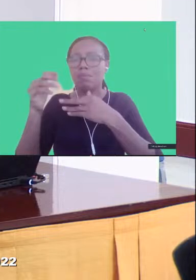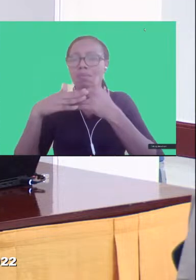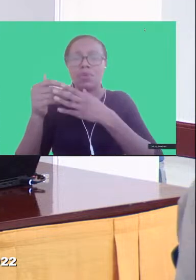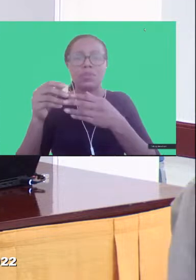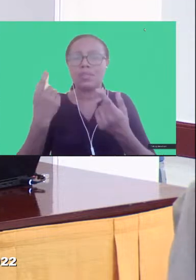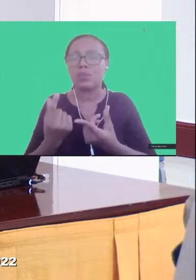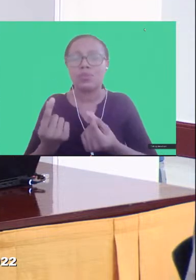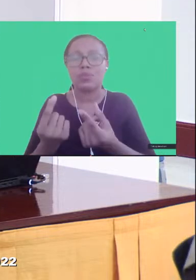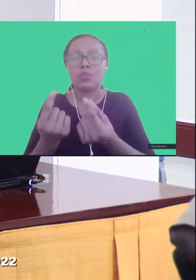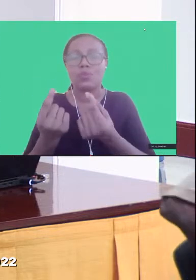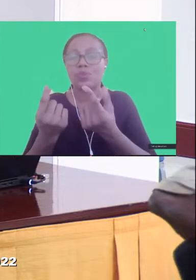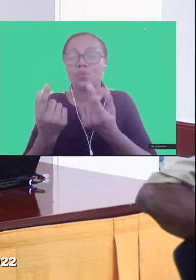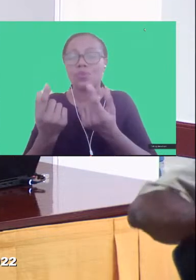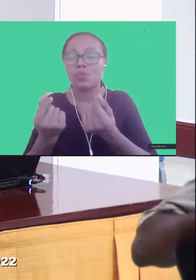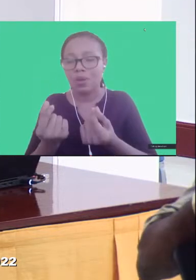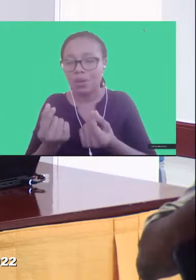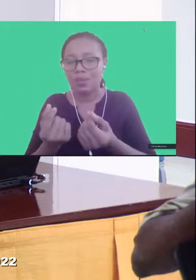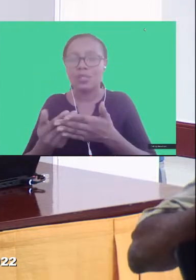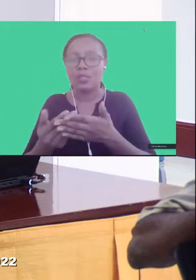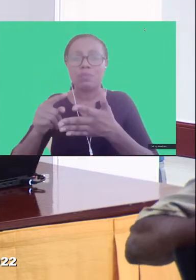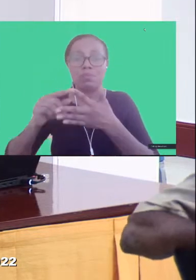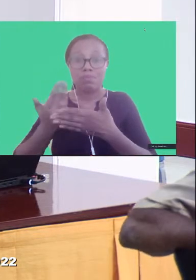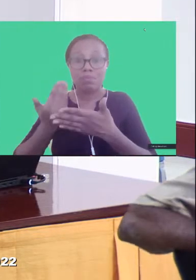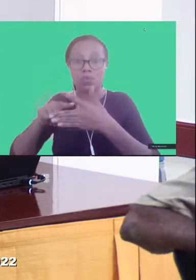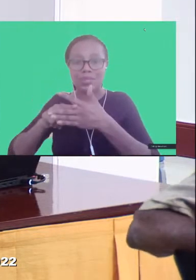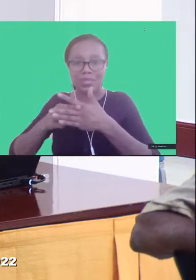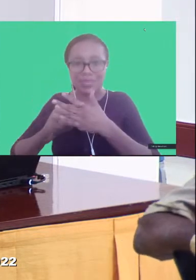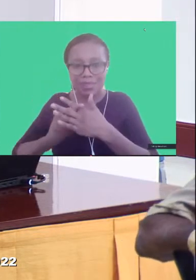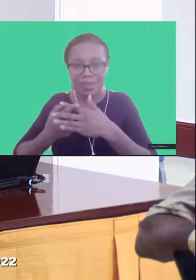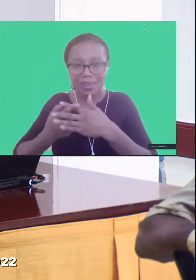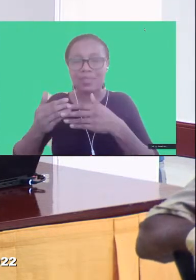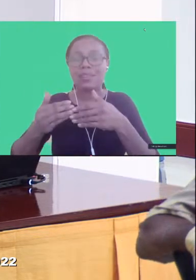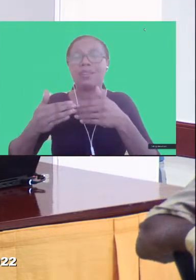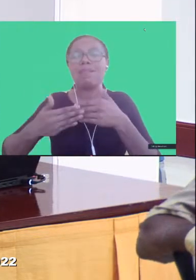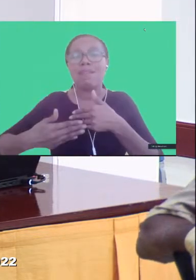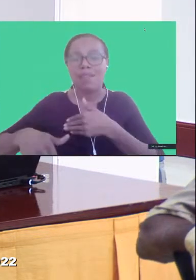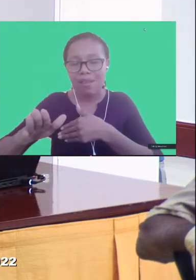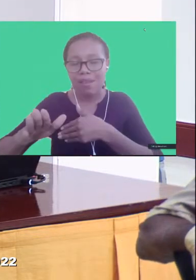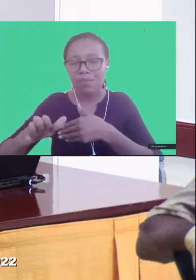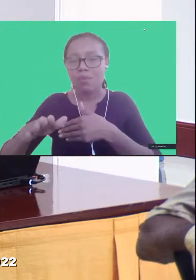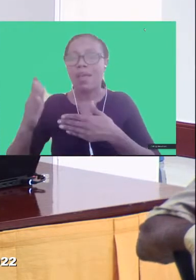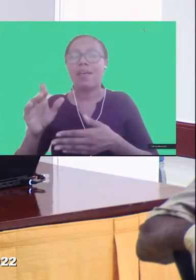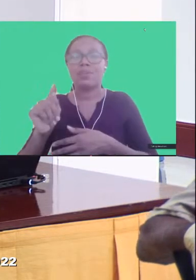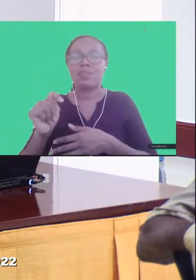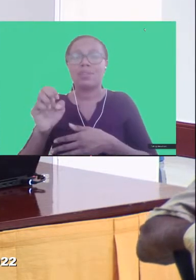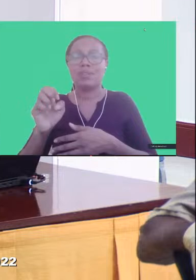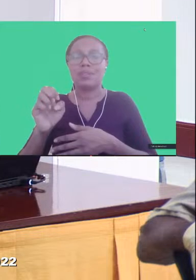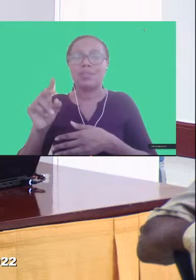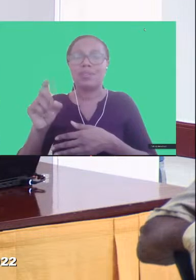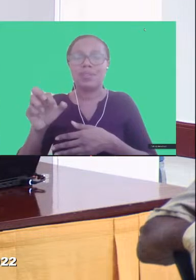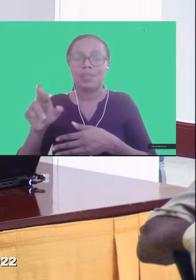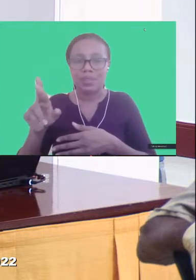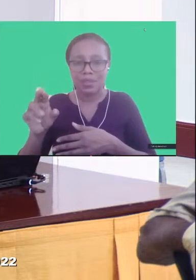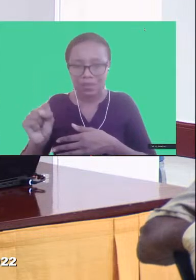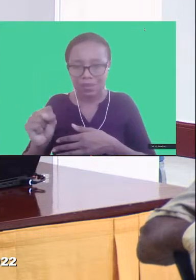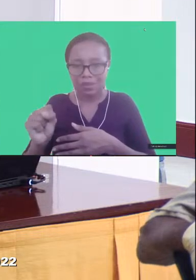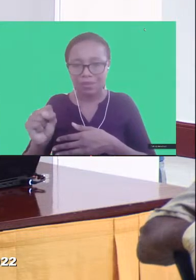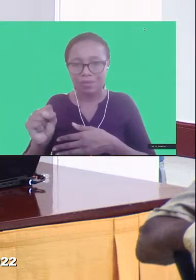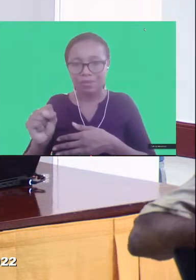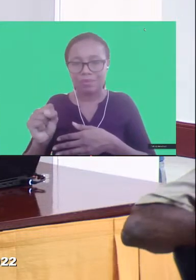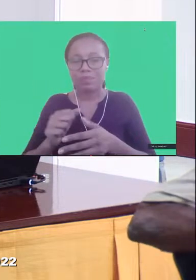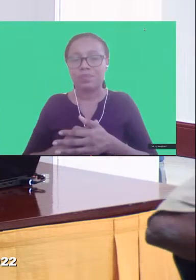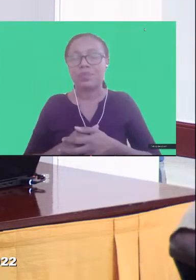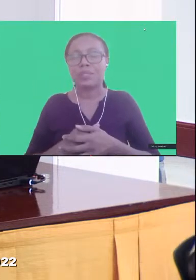get a contractor to actually do the work. The minister would have also mentioned under this program, the